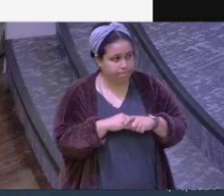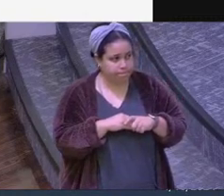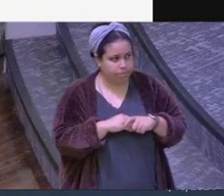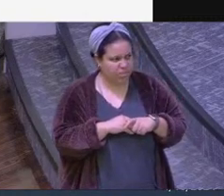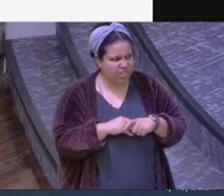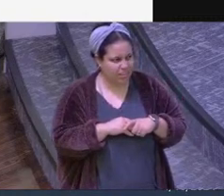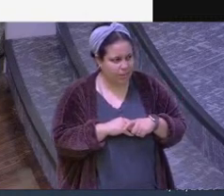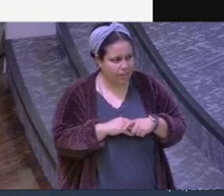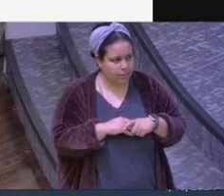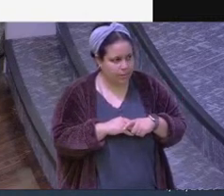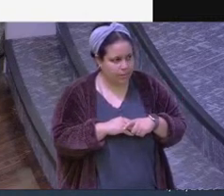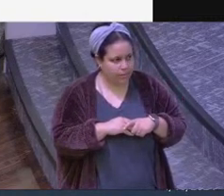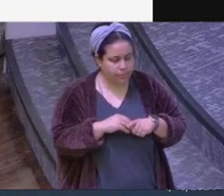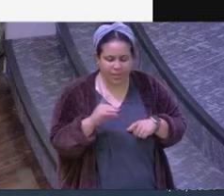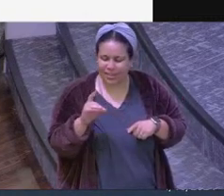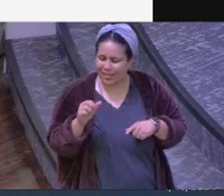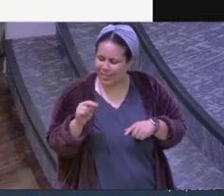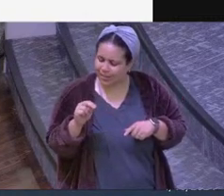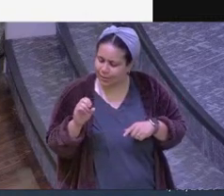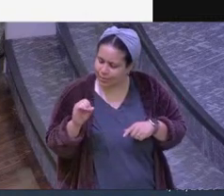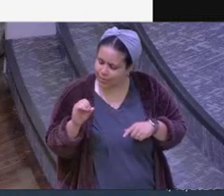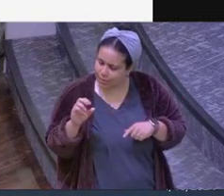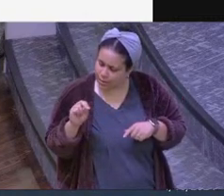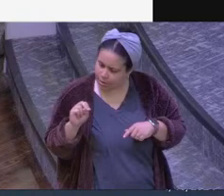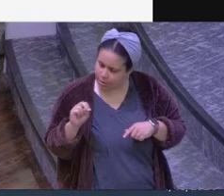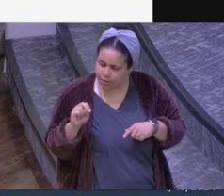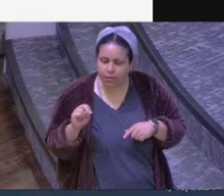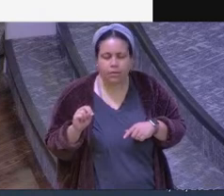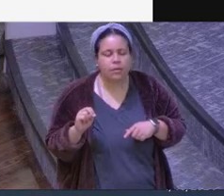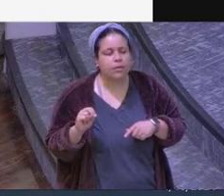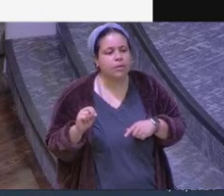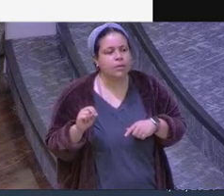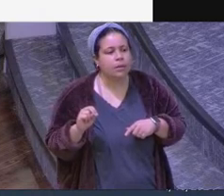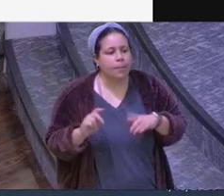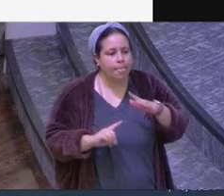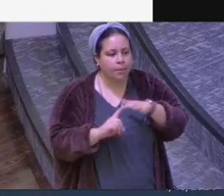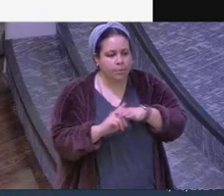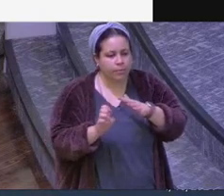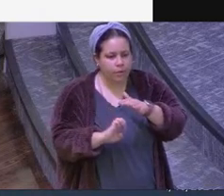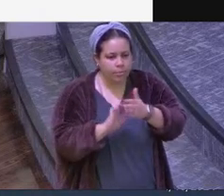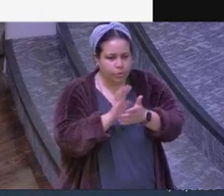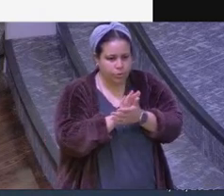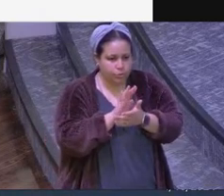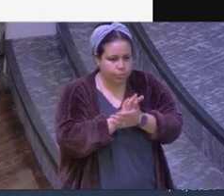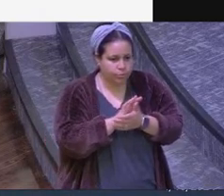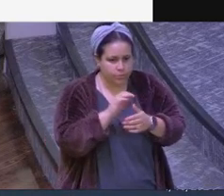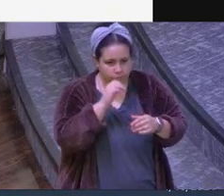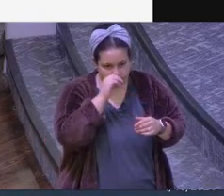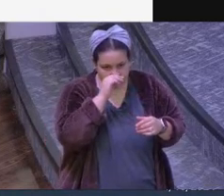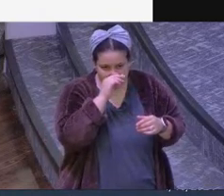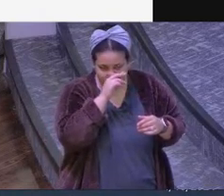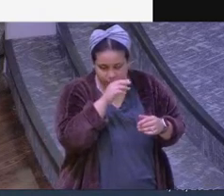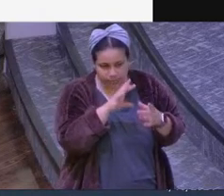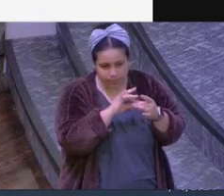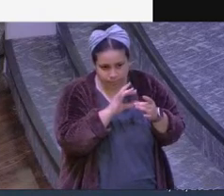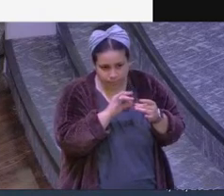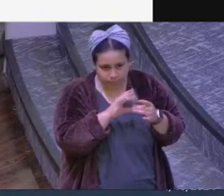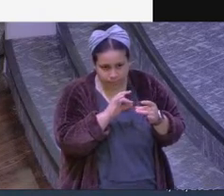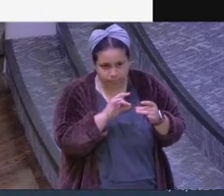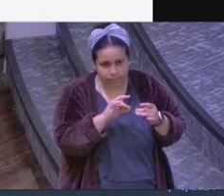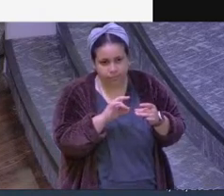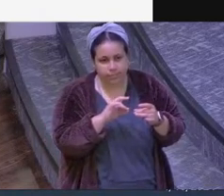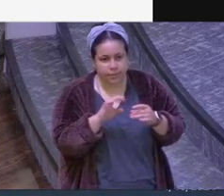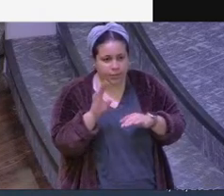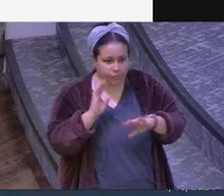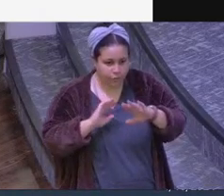I think Mr. Denson brought up paraprofessionals in elementary schools. I think the idea was one at each first grade class level. So we